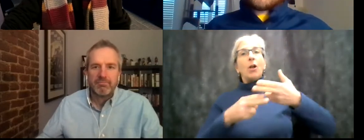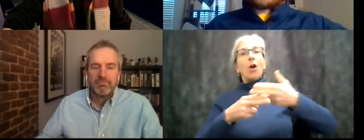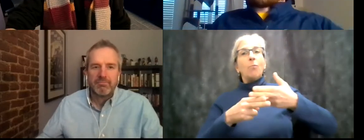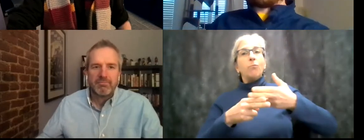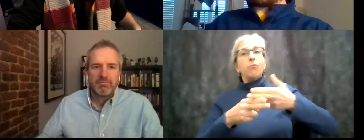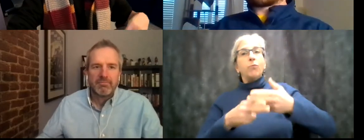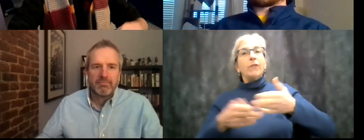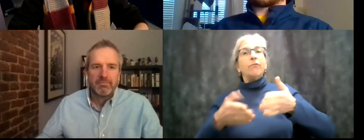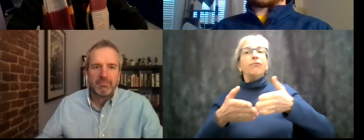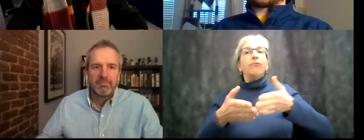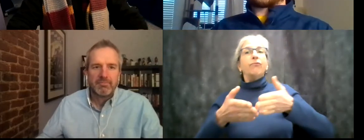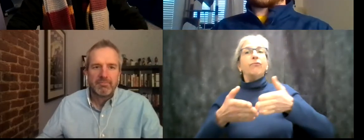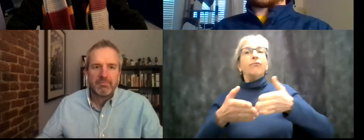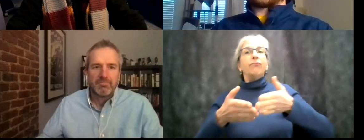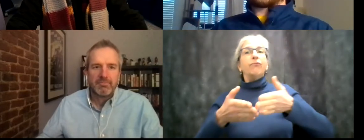industry?